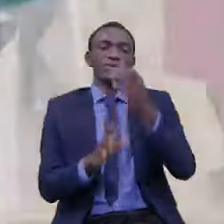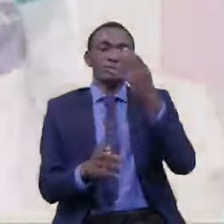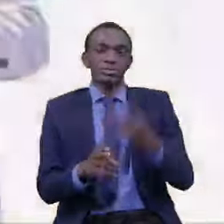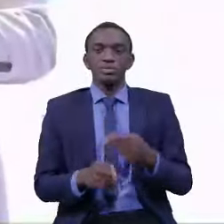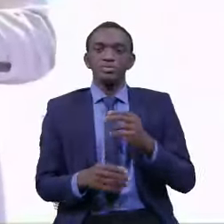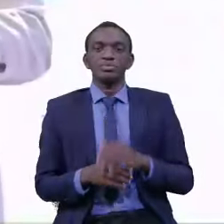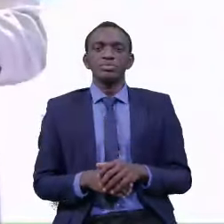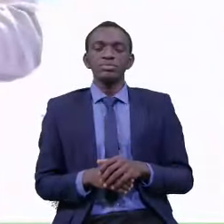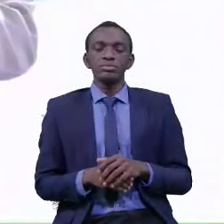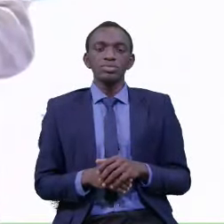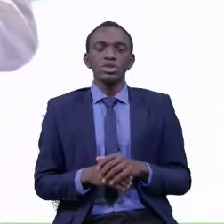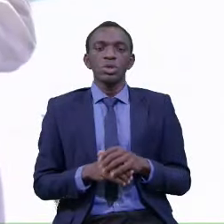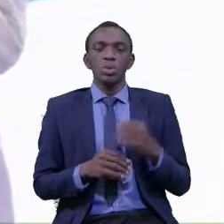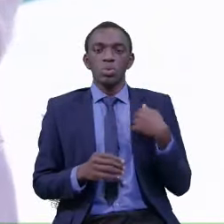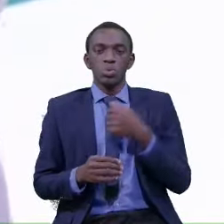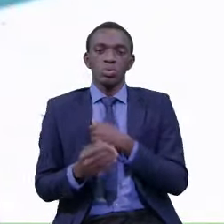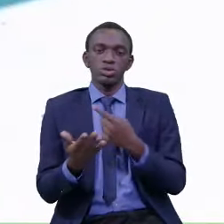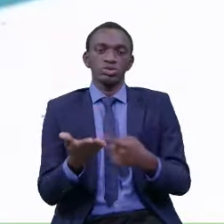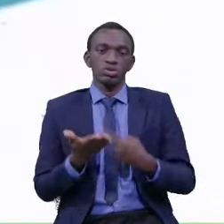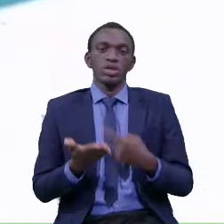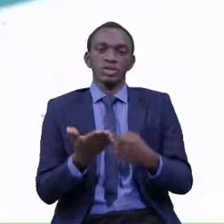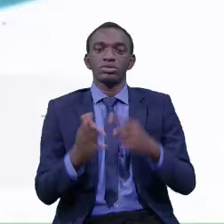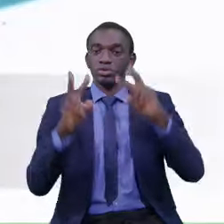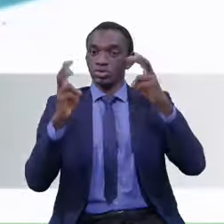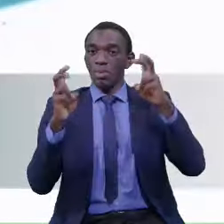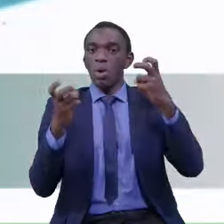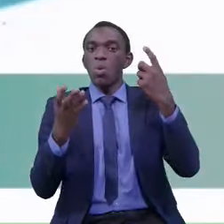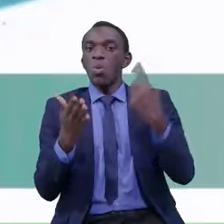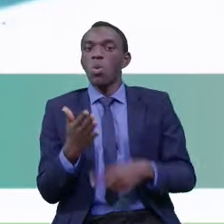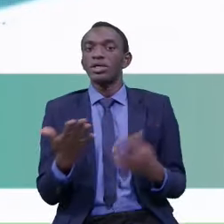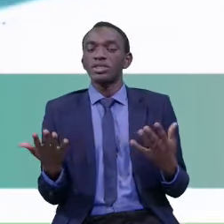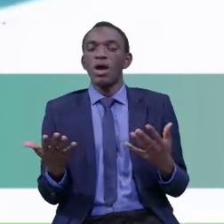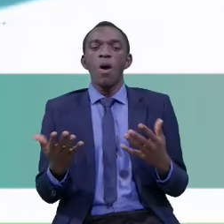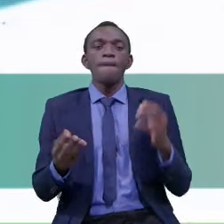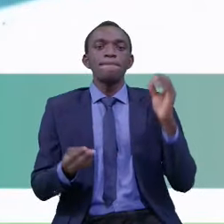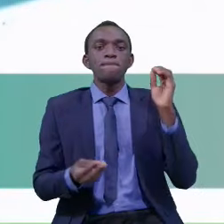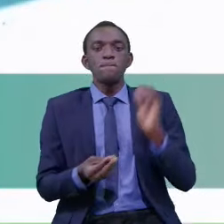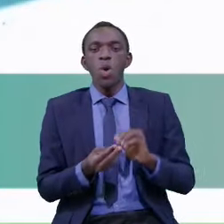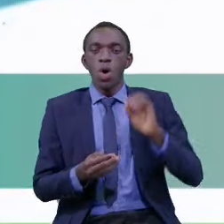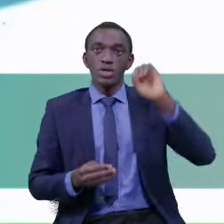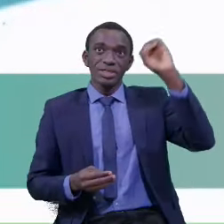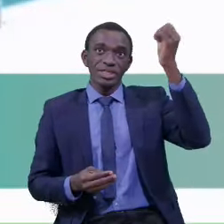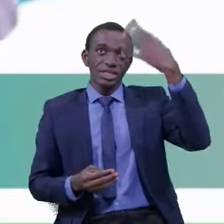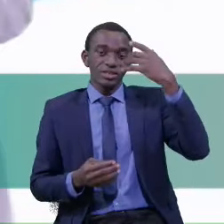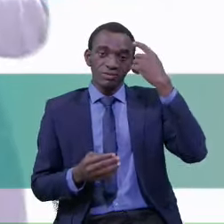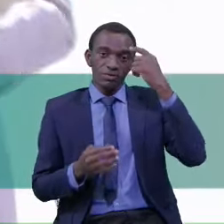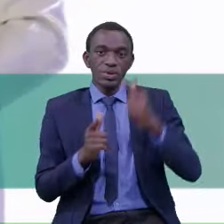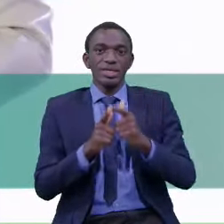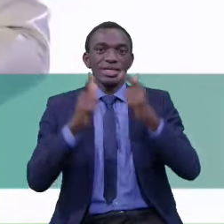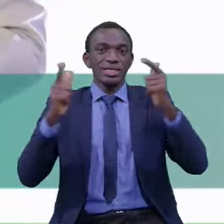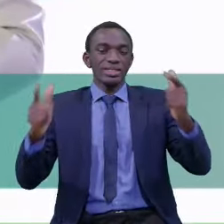more grace for greater exploits in ministry.